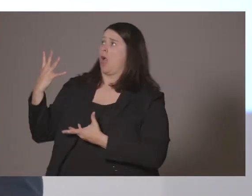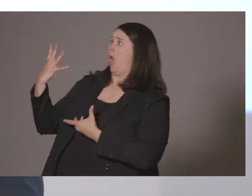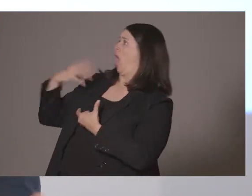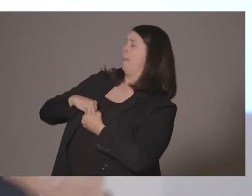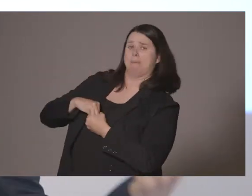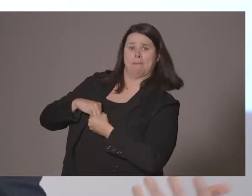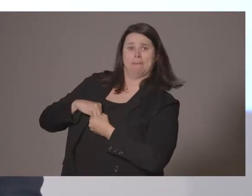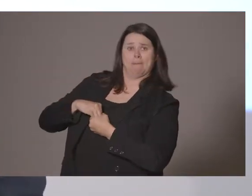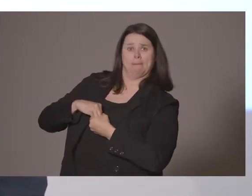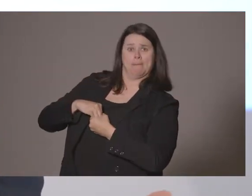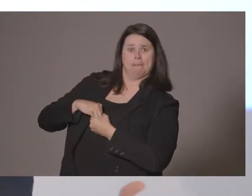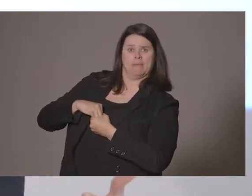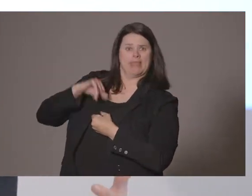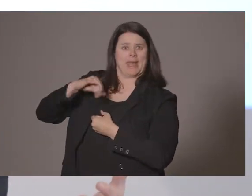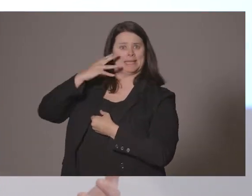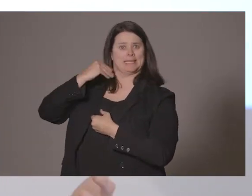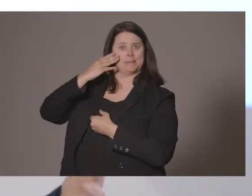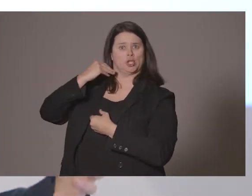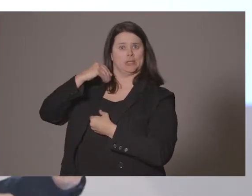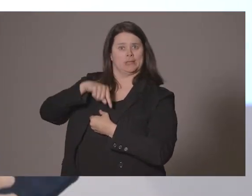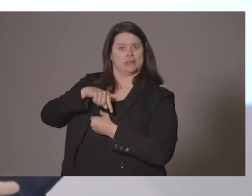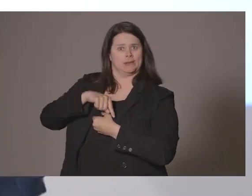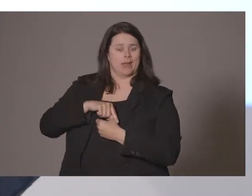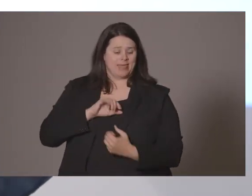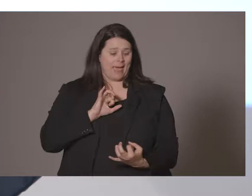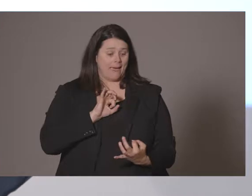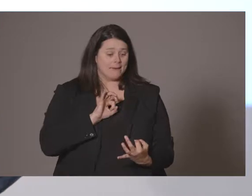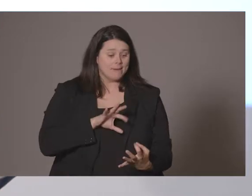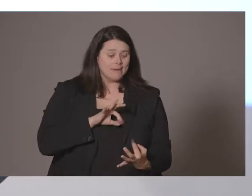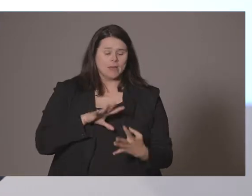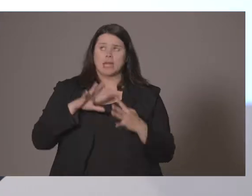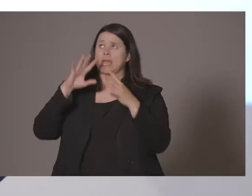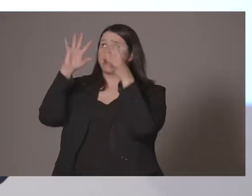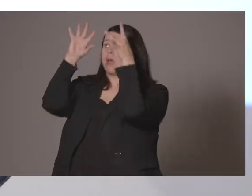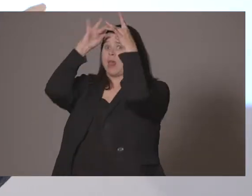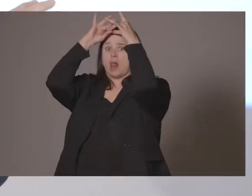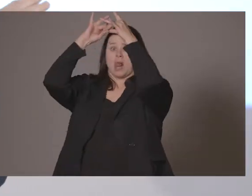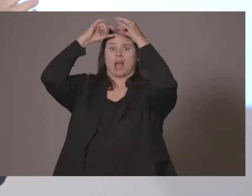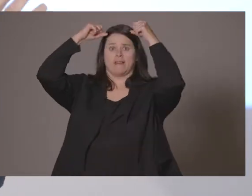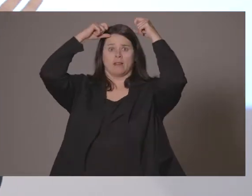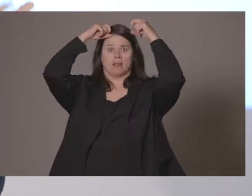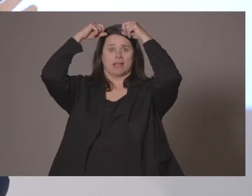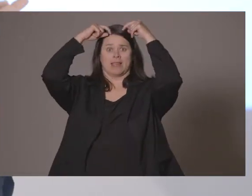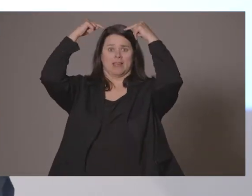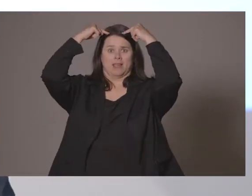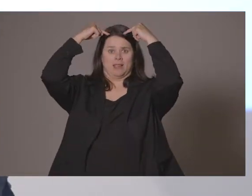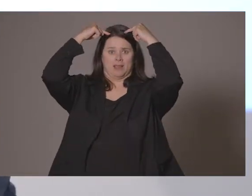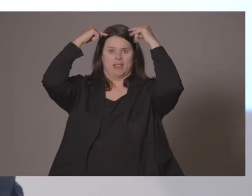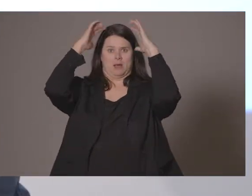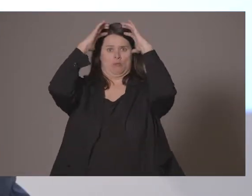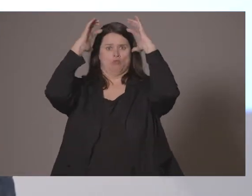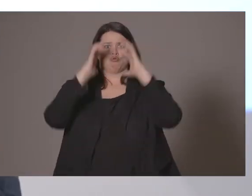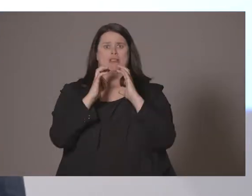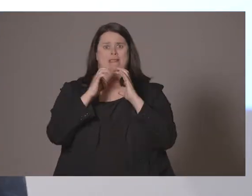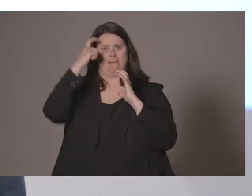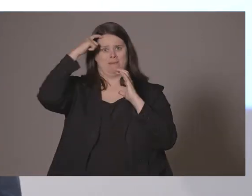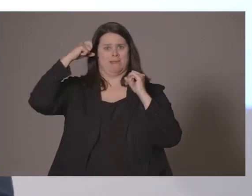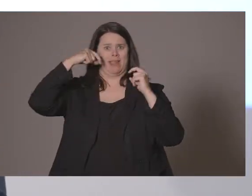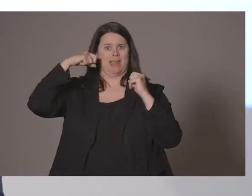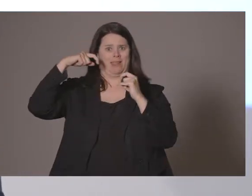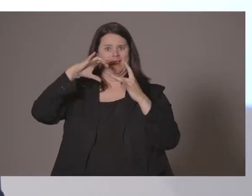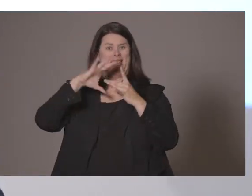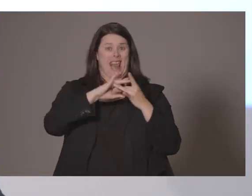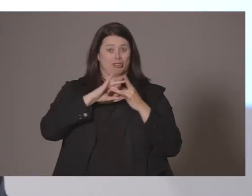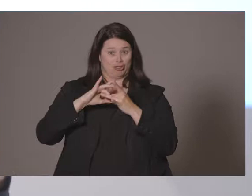The input that we have influences our neural connections. So there's two ways that this happens.